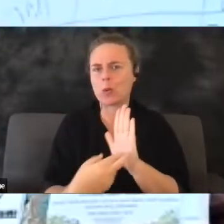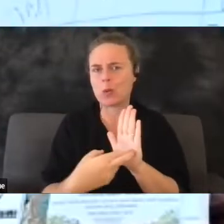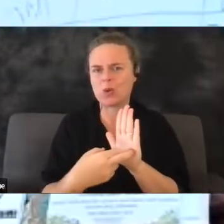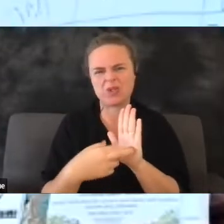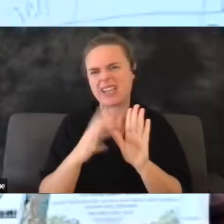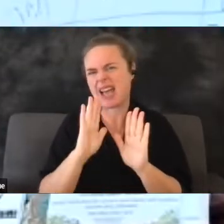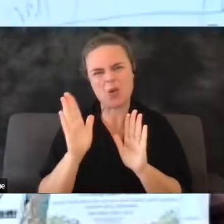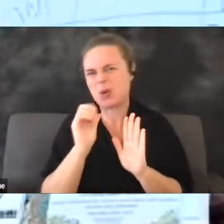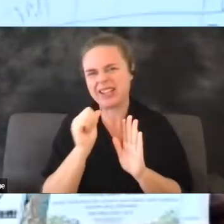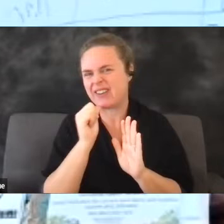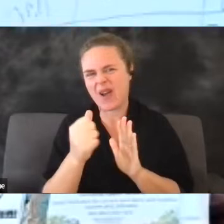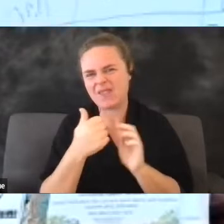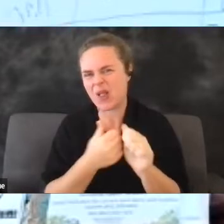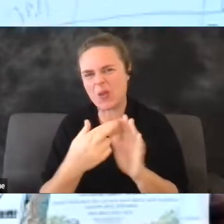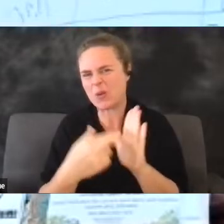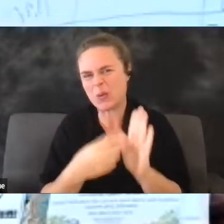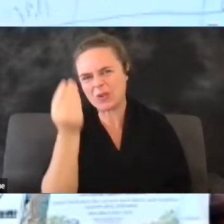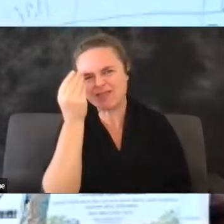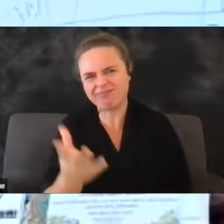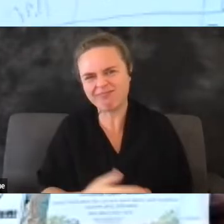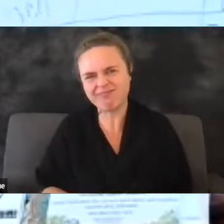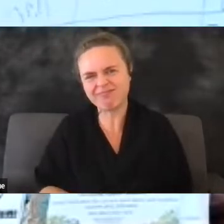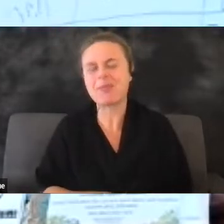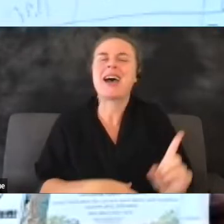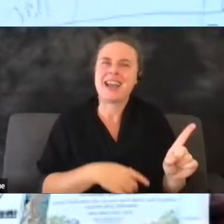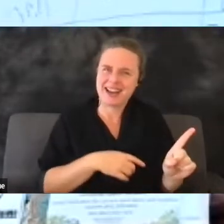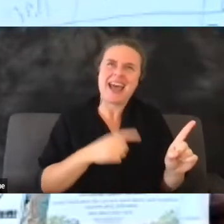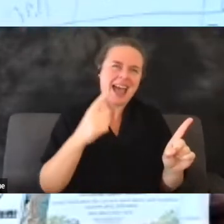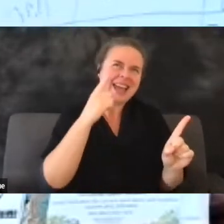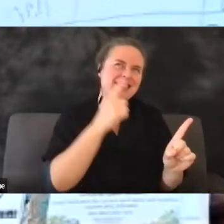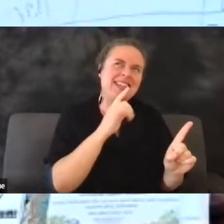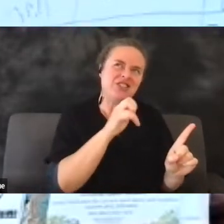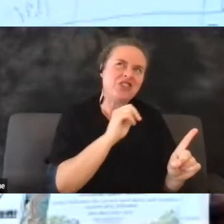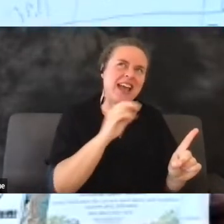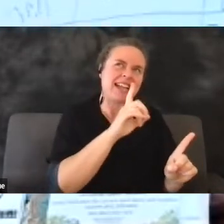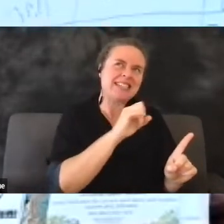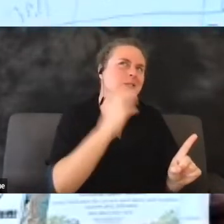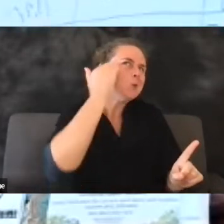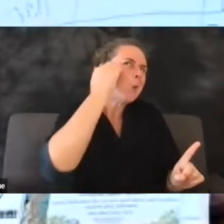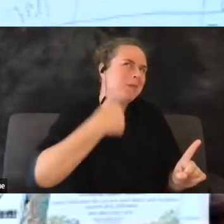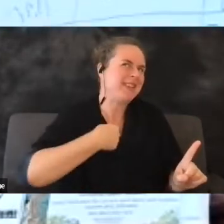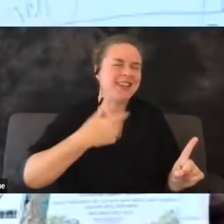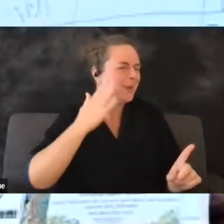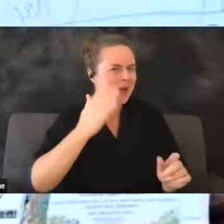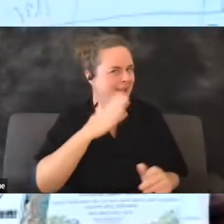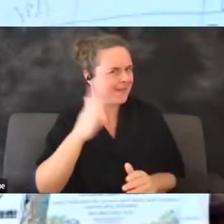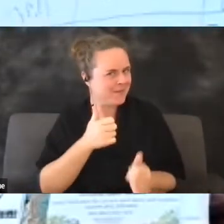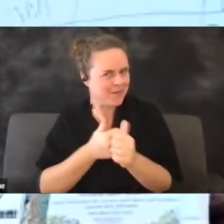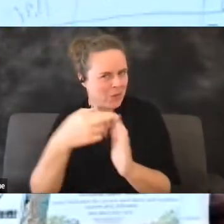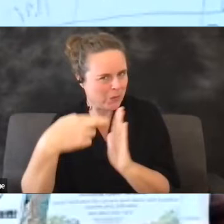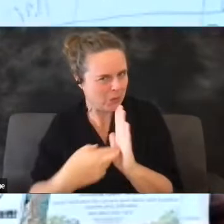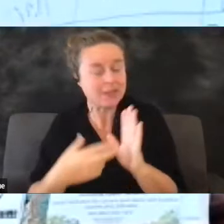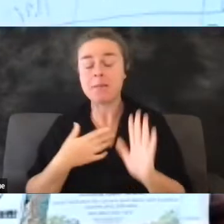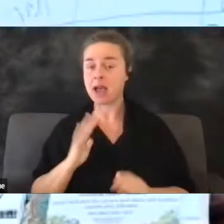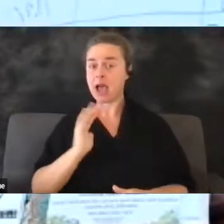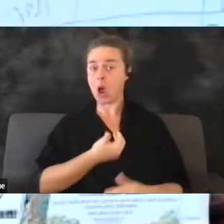won't, but I think Denise and Jennifer probably assumed I wouldn't. So I just want to talk about what's really exciting in our